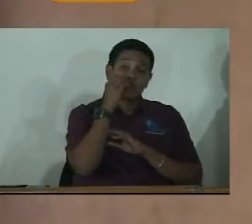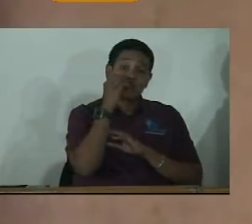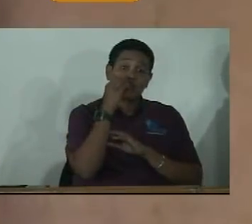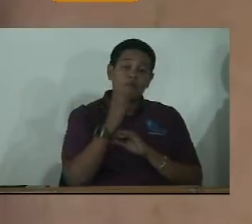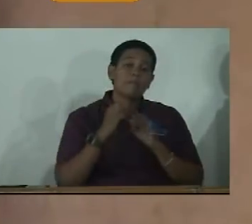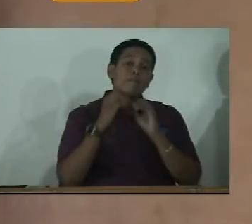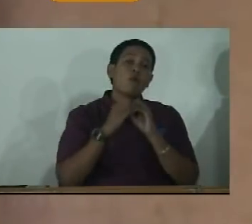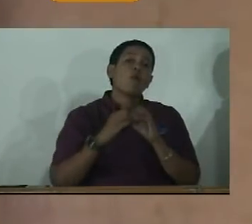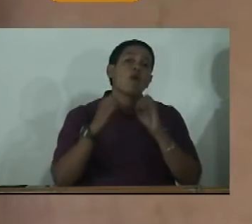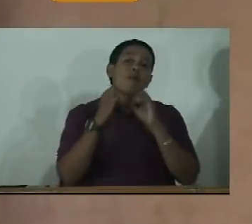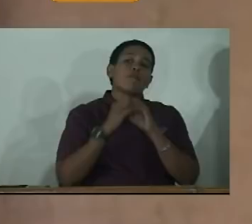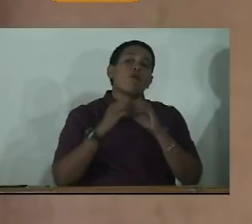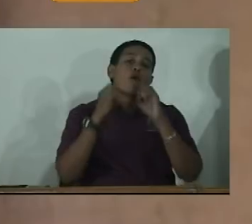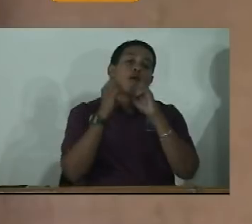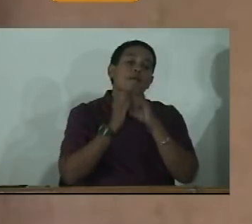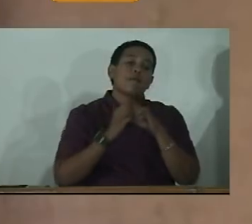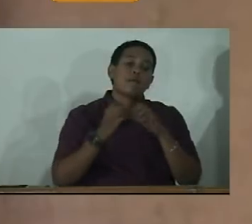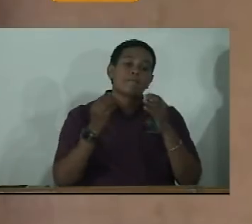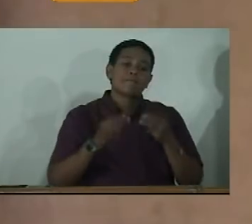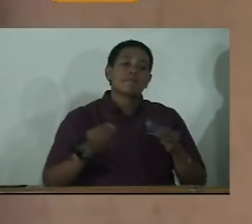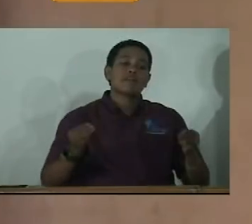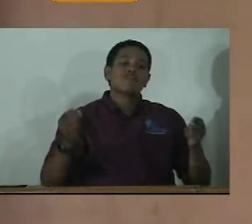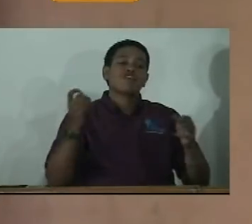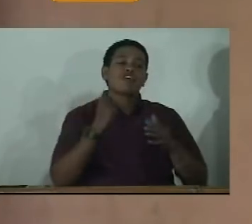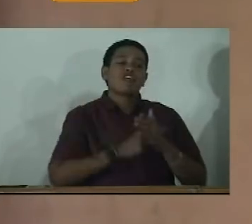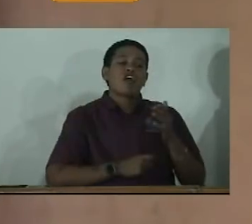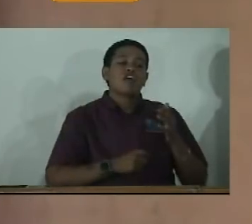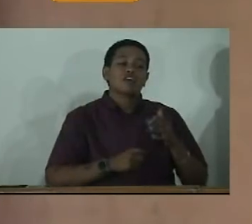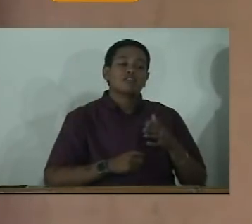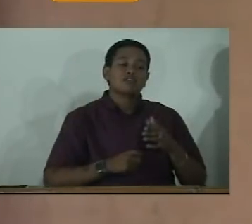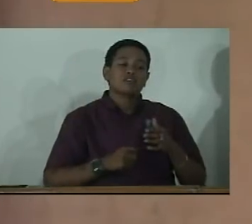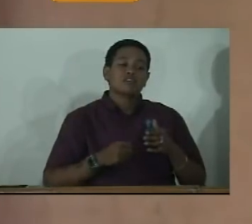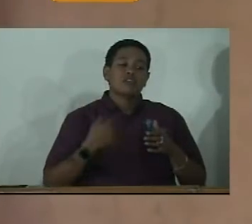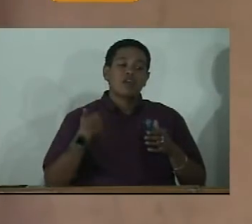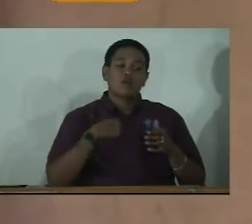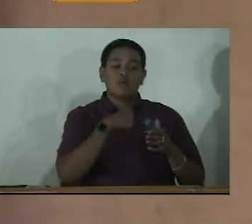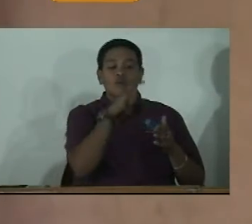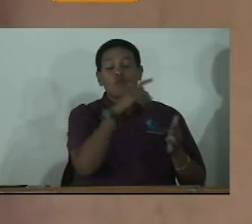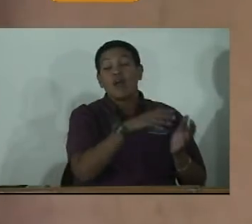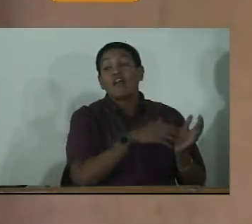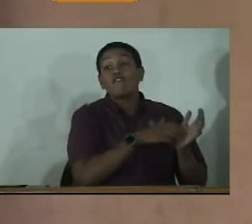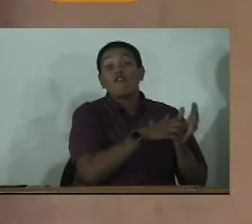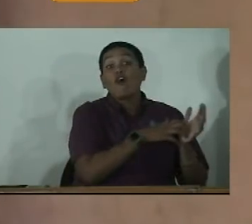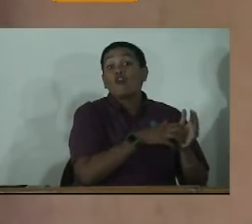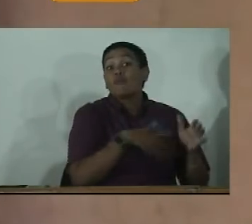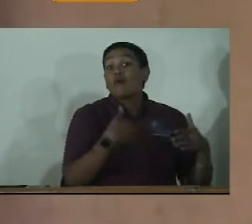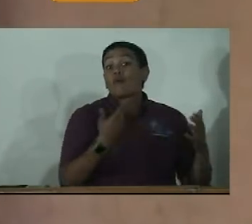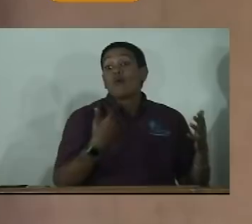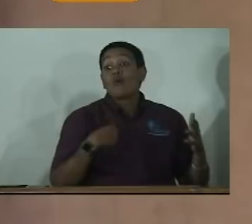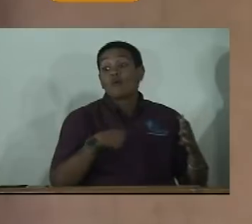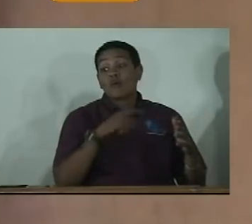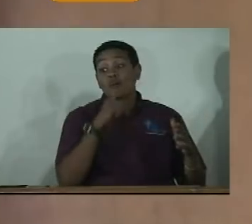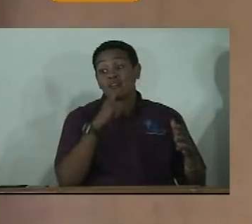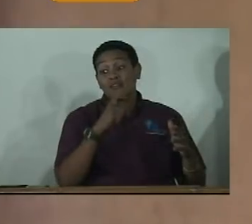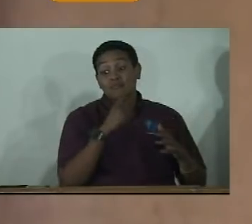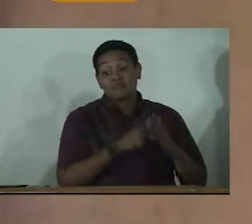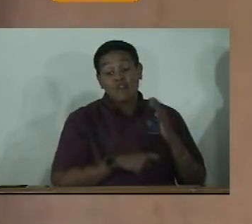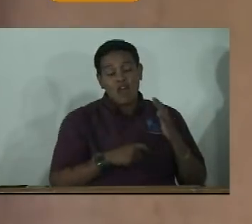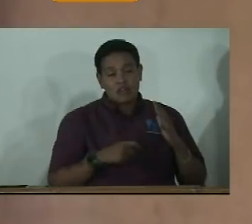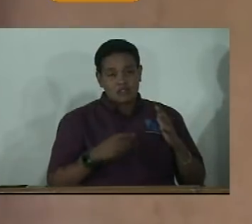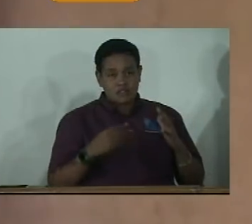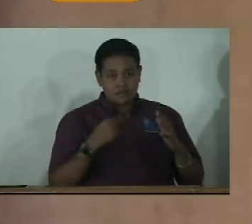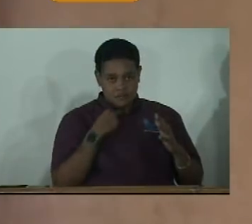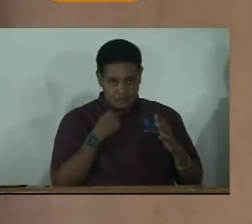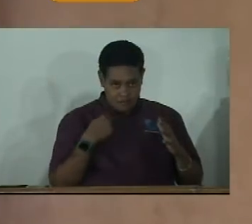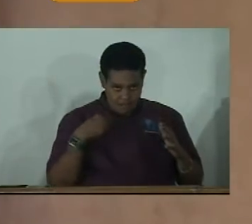more material input cost, and we are vulnerable as we're absolute price takers in that